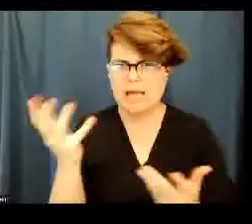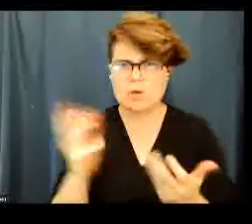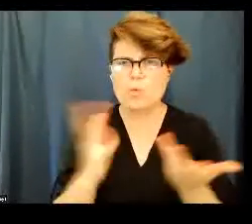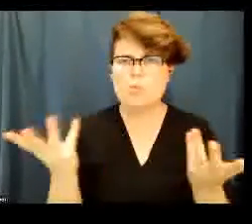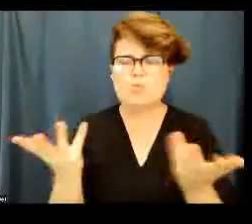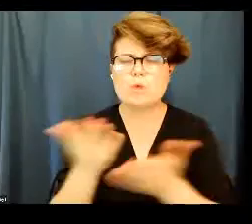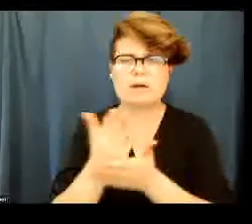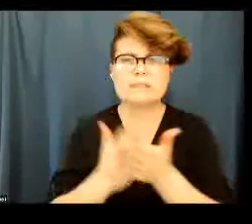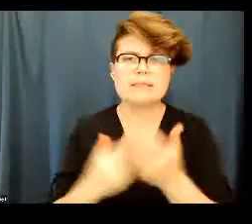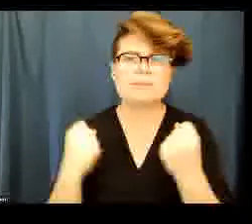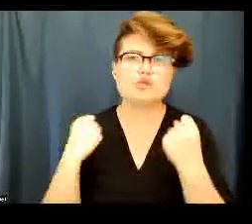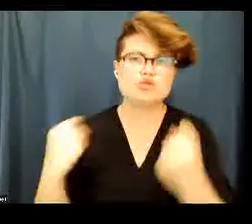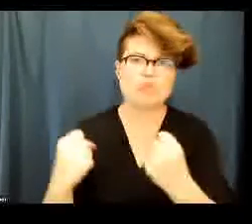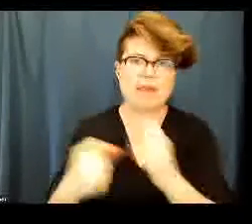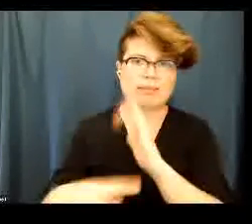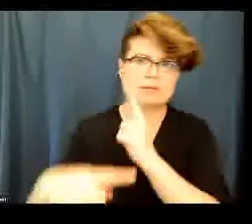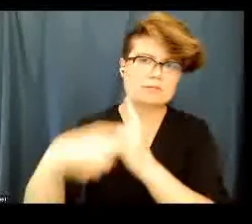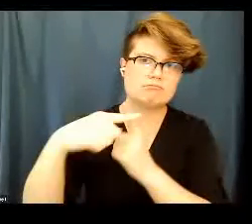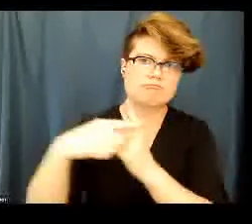strengths?